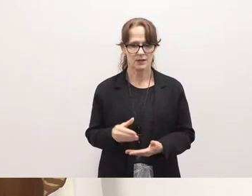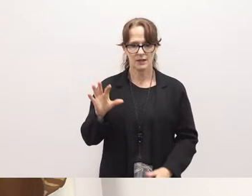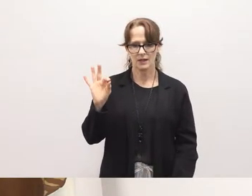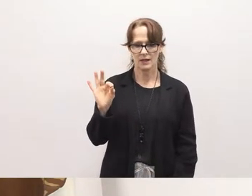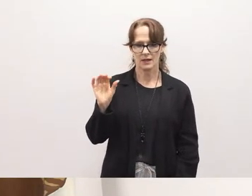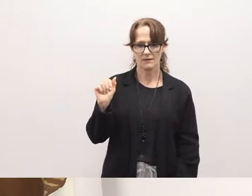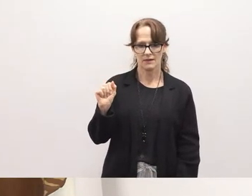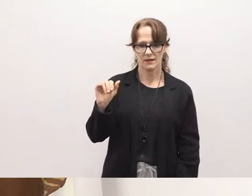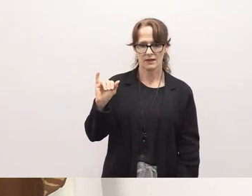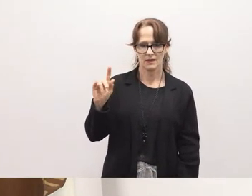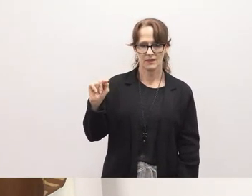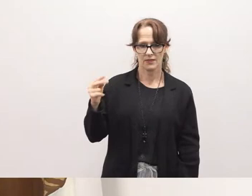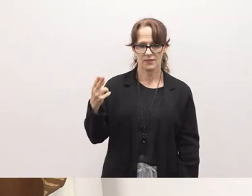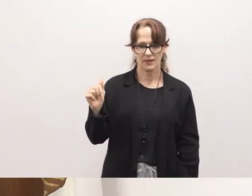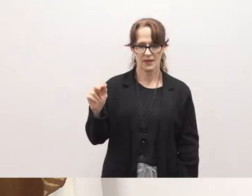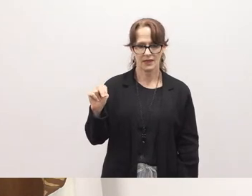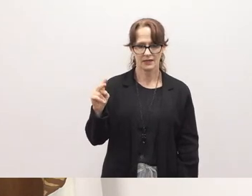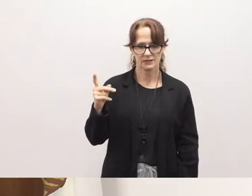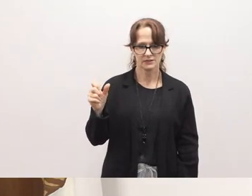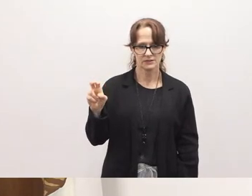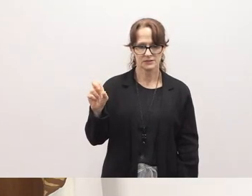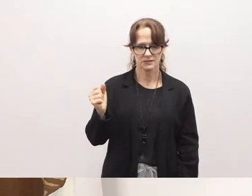Anderson. Hey.